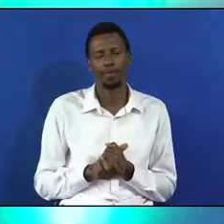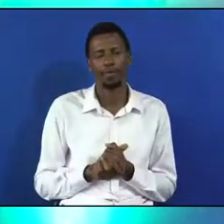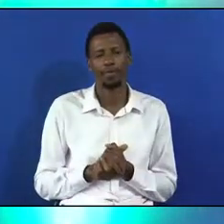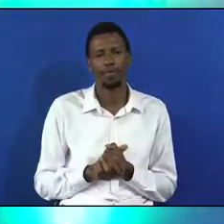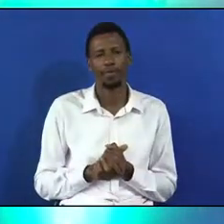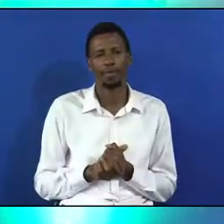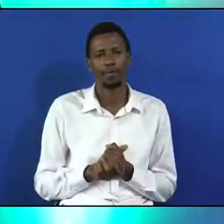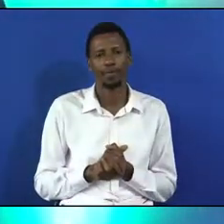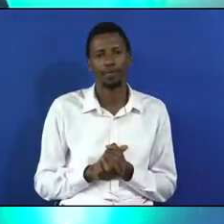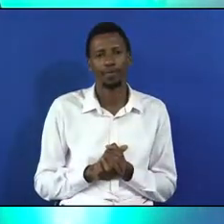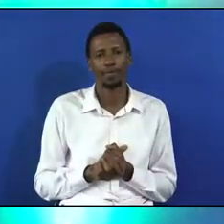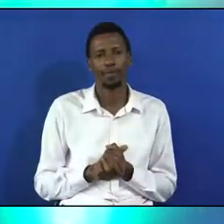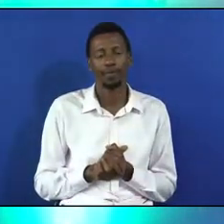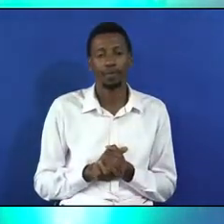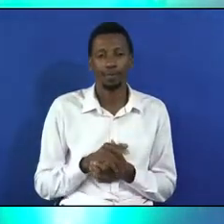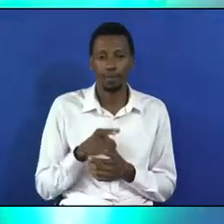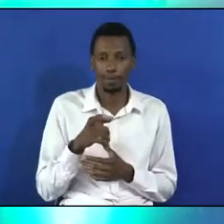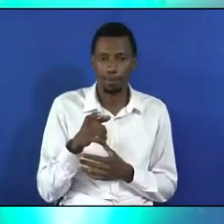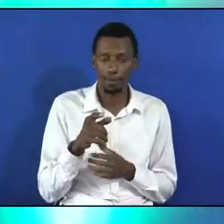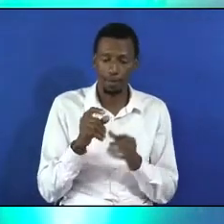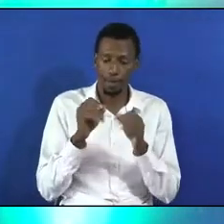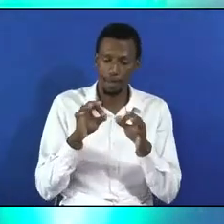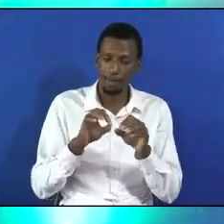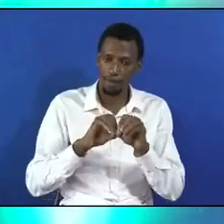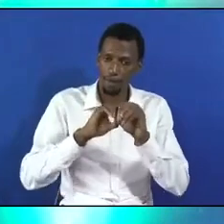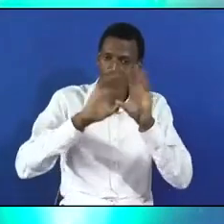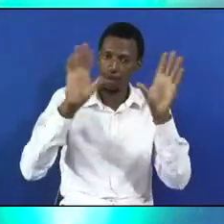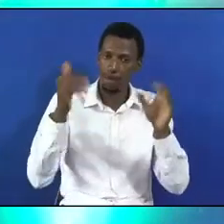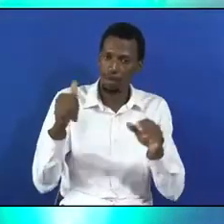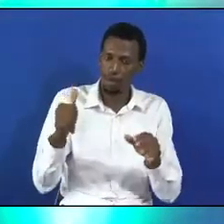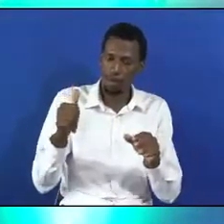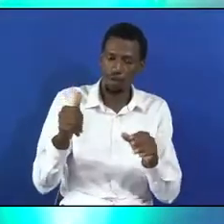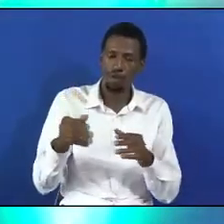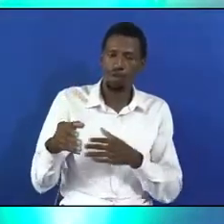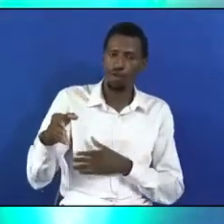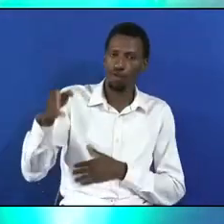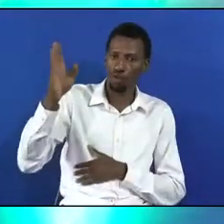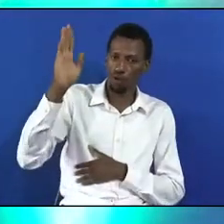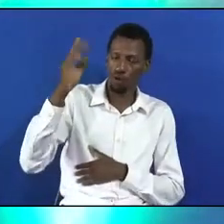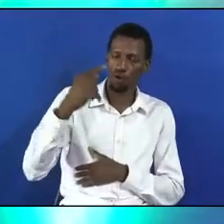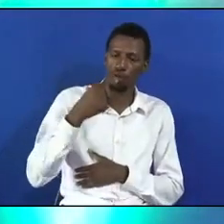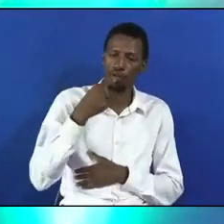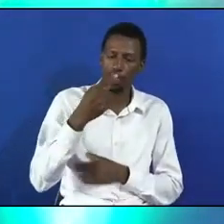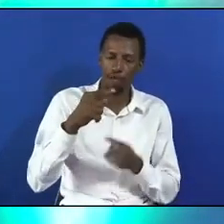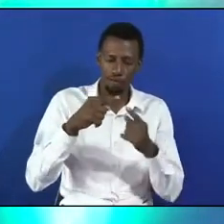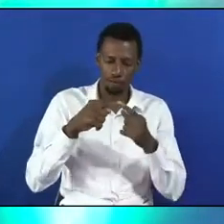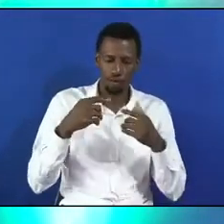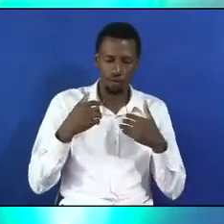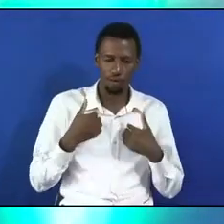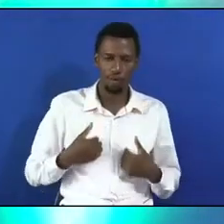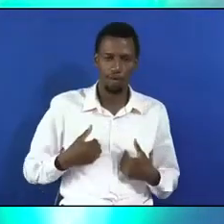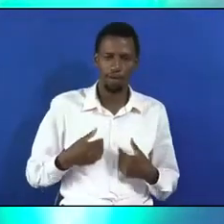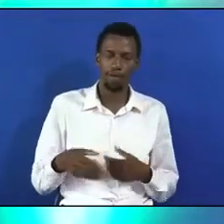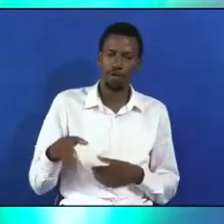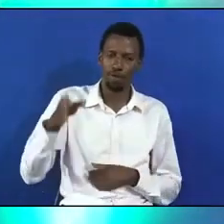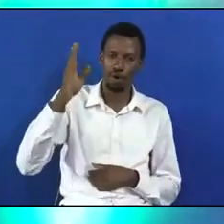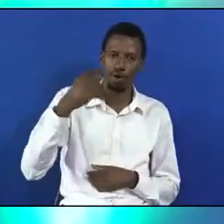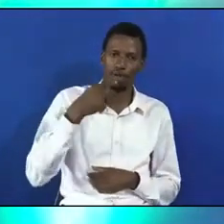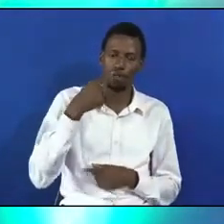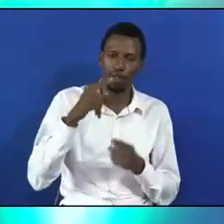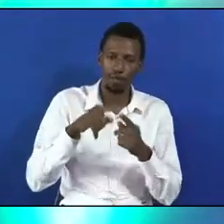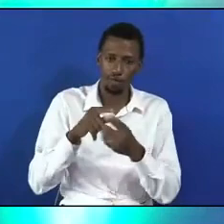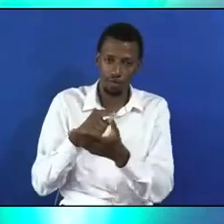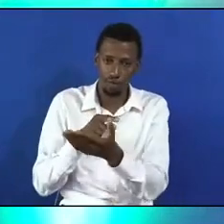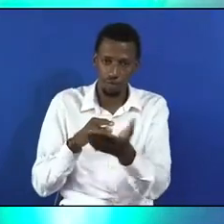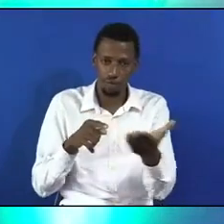In case it's not clear, God is saying to me, God is saying to you, yes,